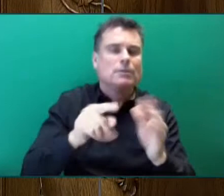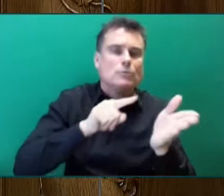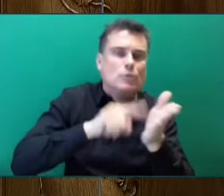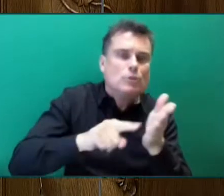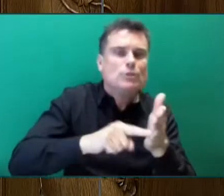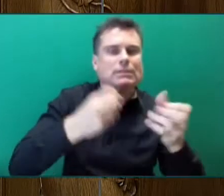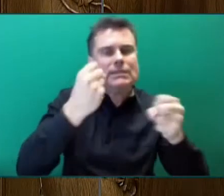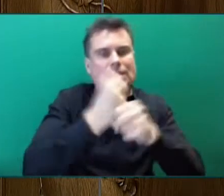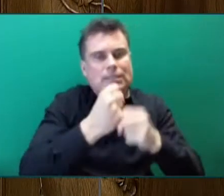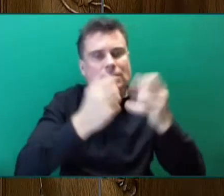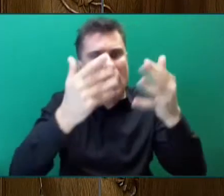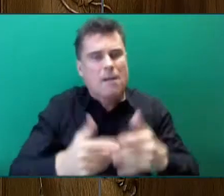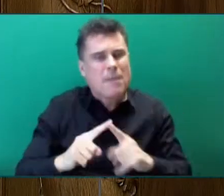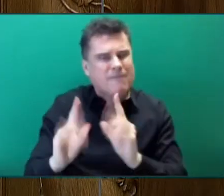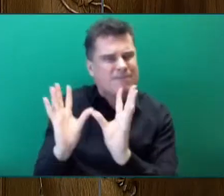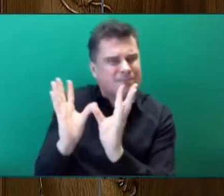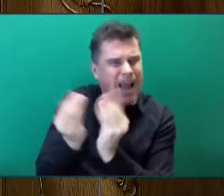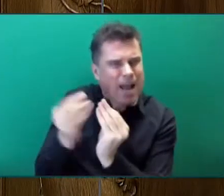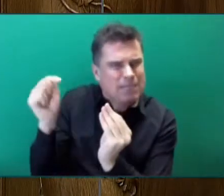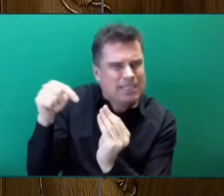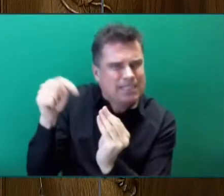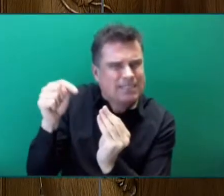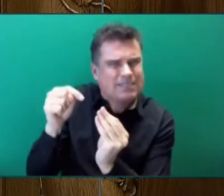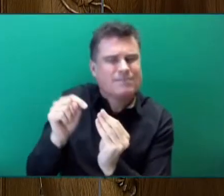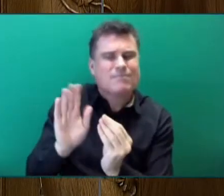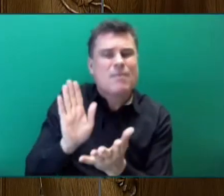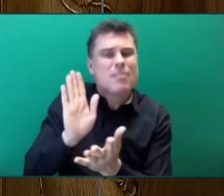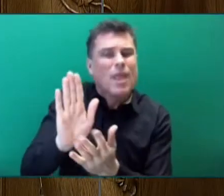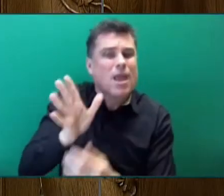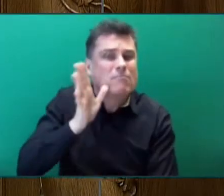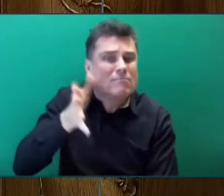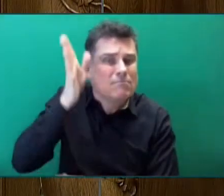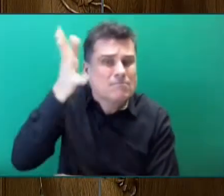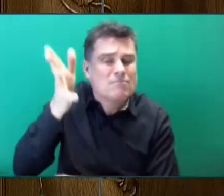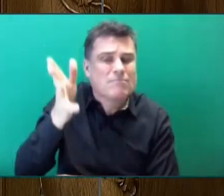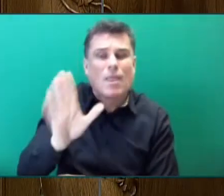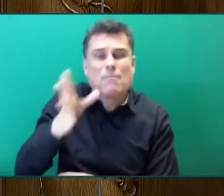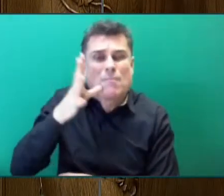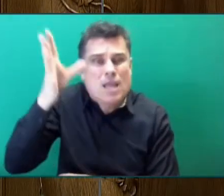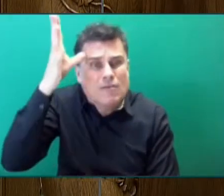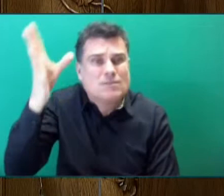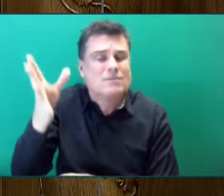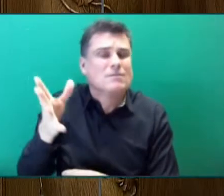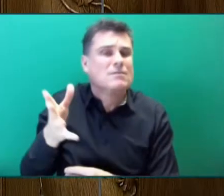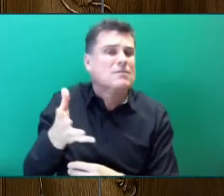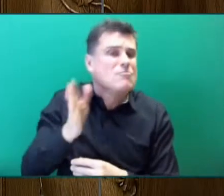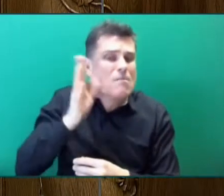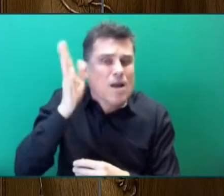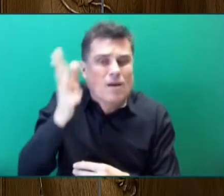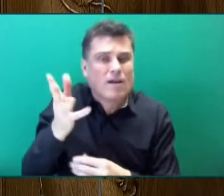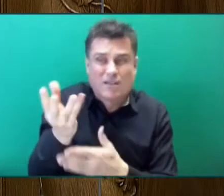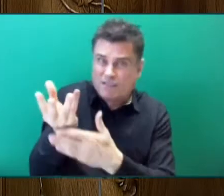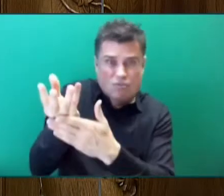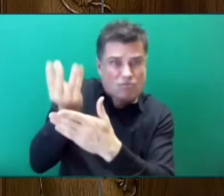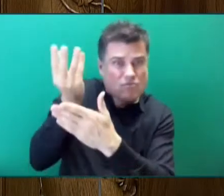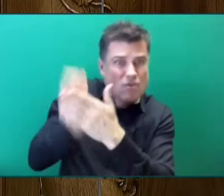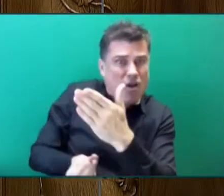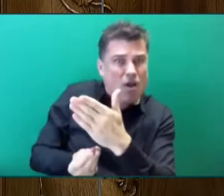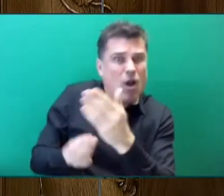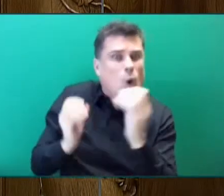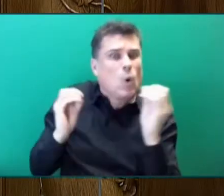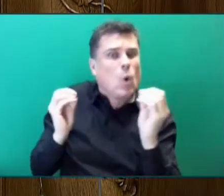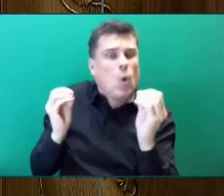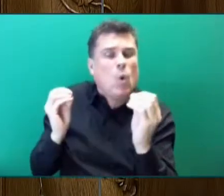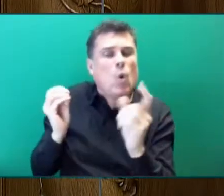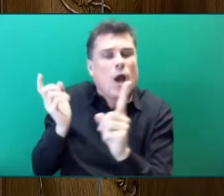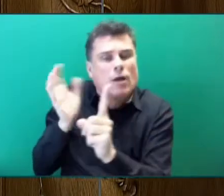died without their children by their bedside to comfort them. Others unable to find solace in the rites, sacraments, or